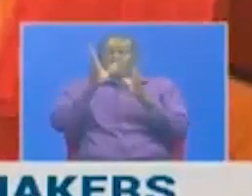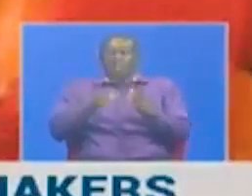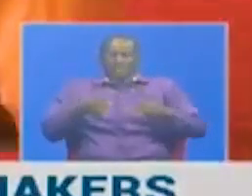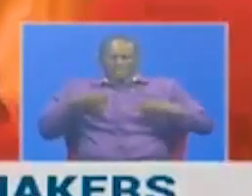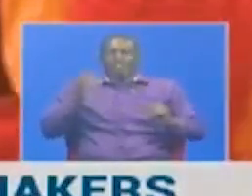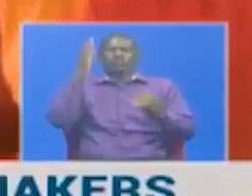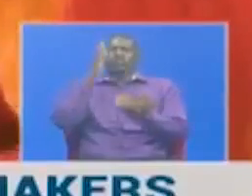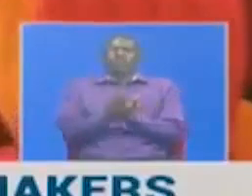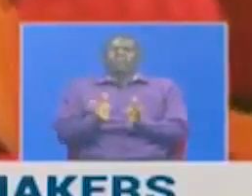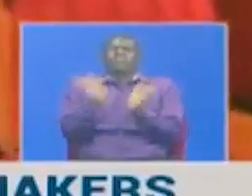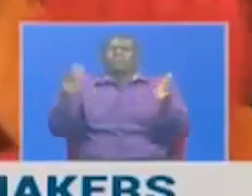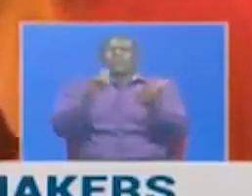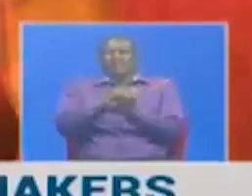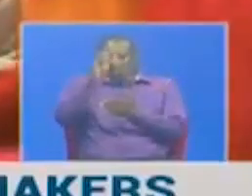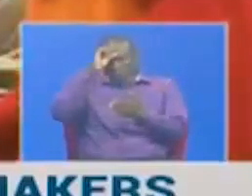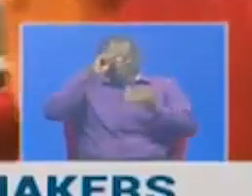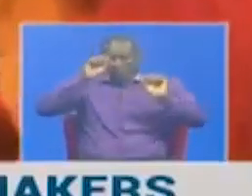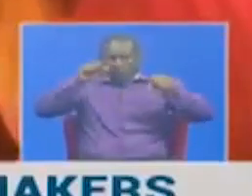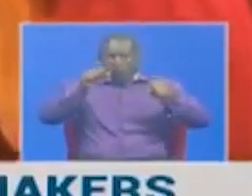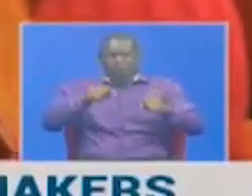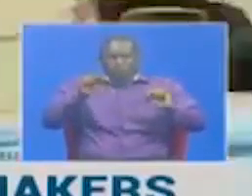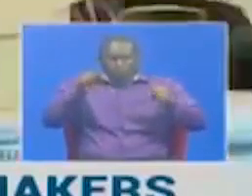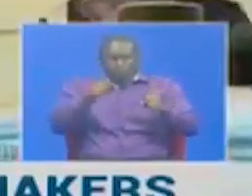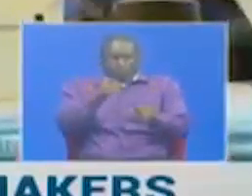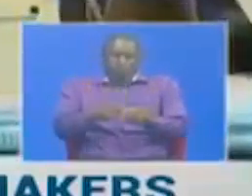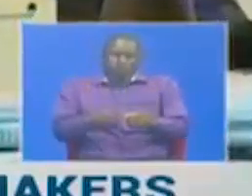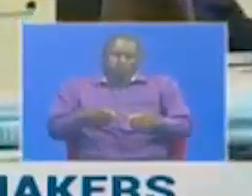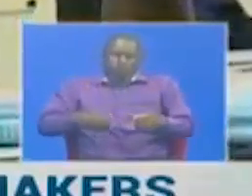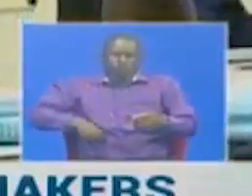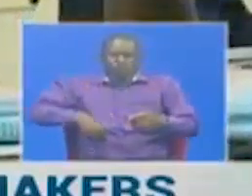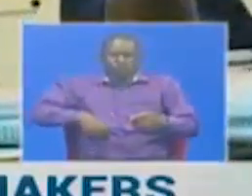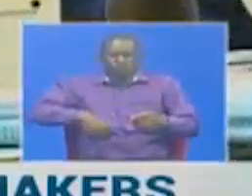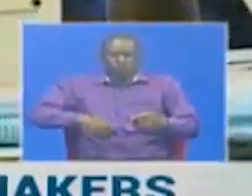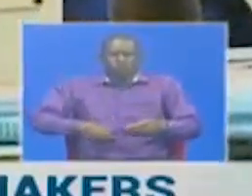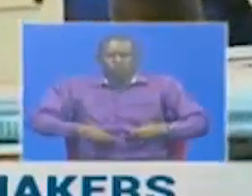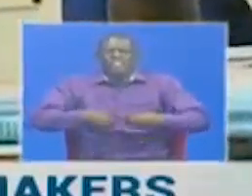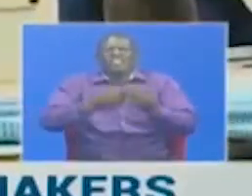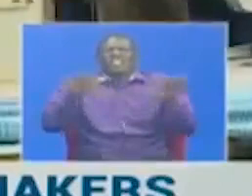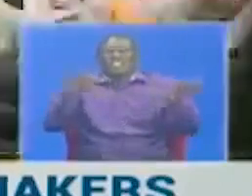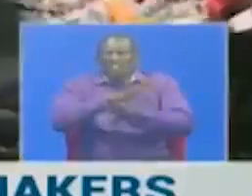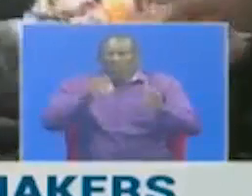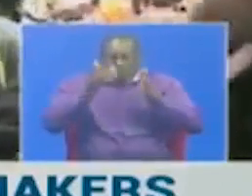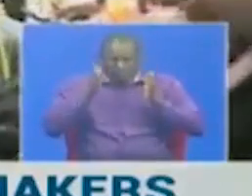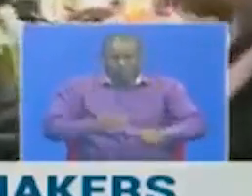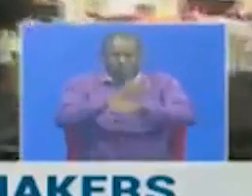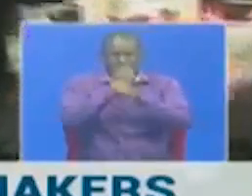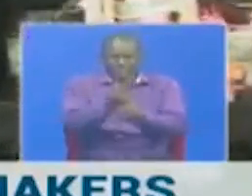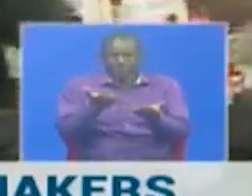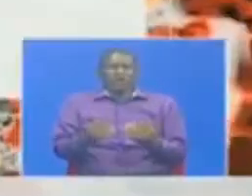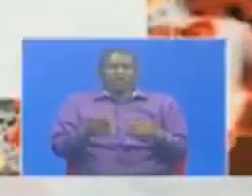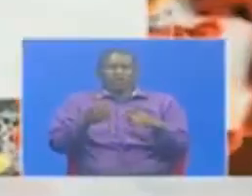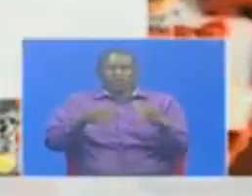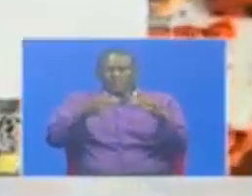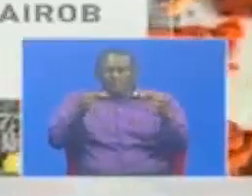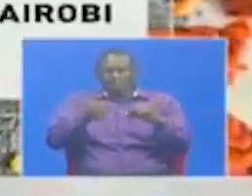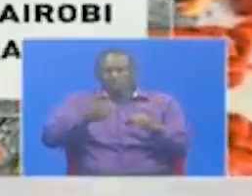in combating the spread of the COVID-19. Now, according to a statement from the Kenya Association of Manufacturers, 4 of the 7 manufacturers are